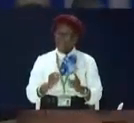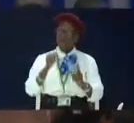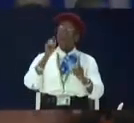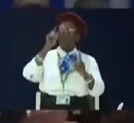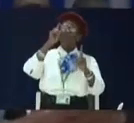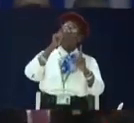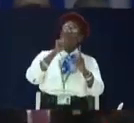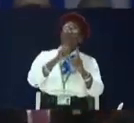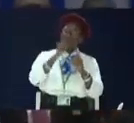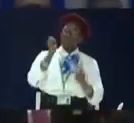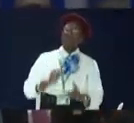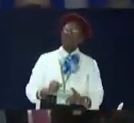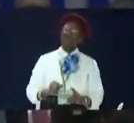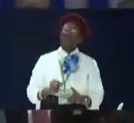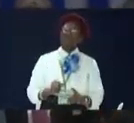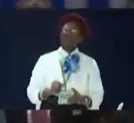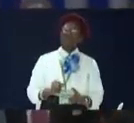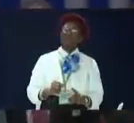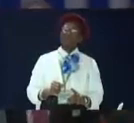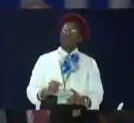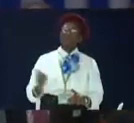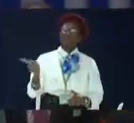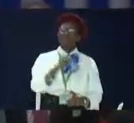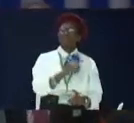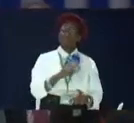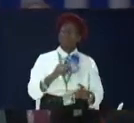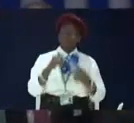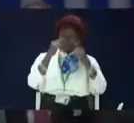consider most urgent. Yi to ri pe